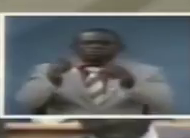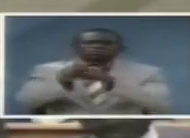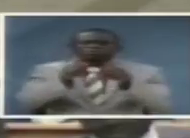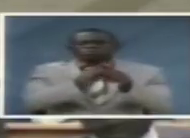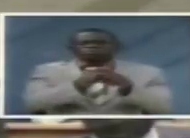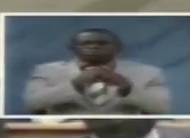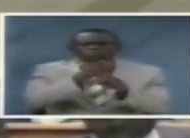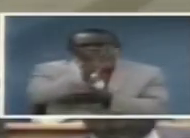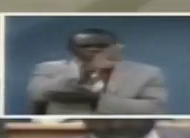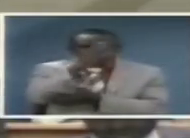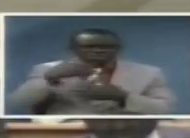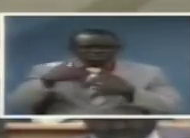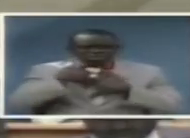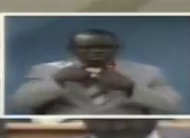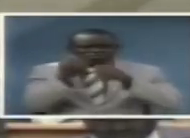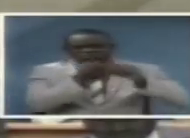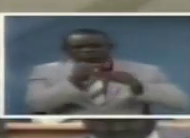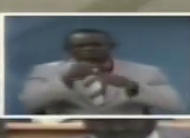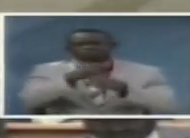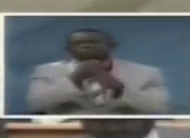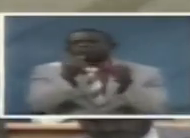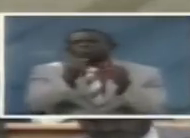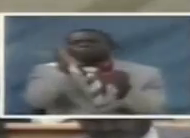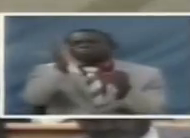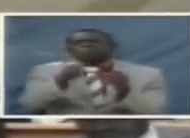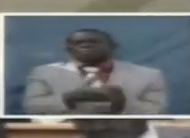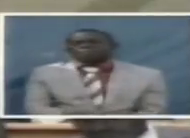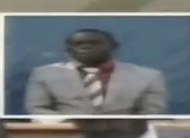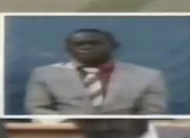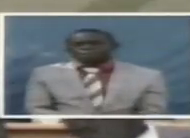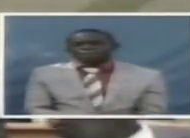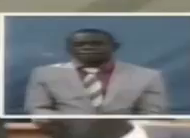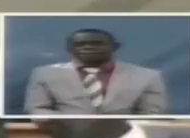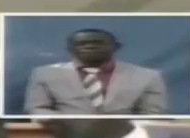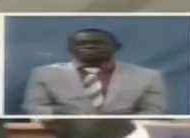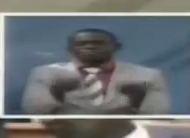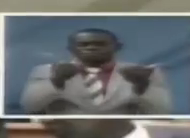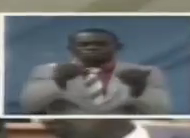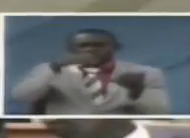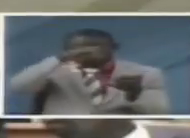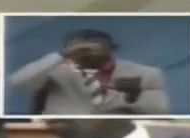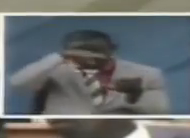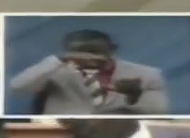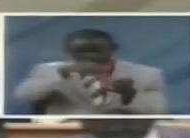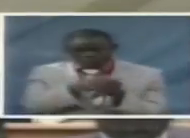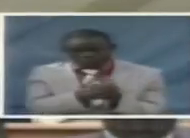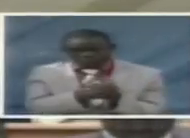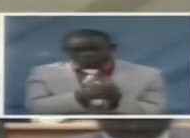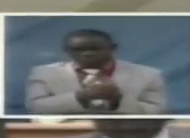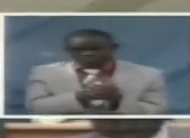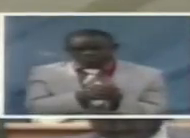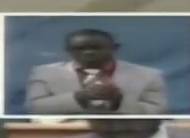strengthen wildlife protection. Mining. Mr. Speaker, policy